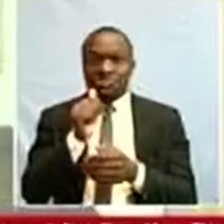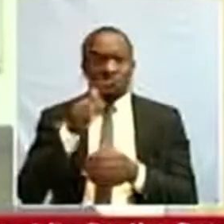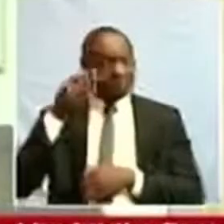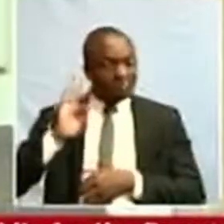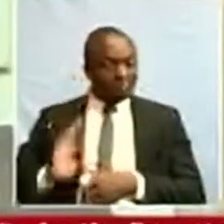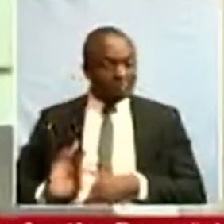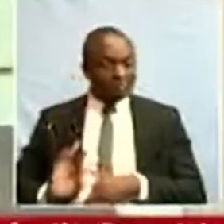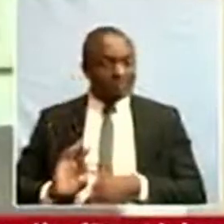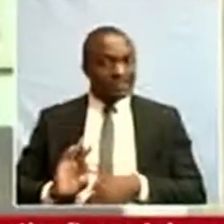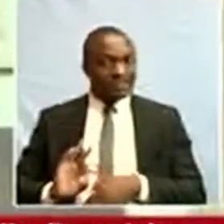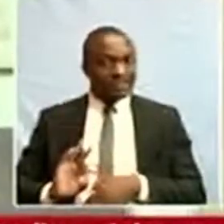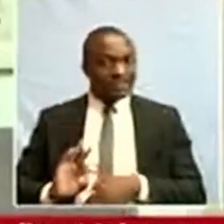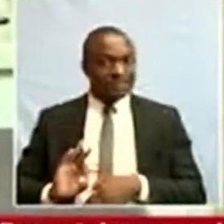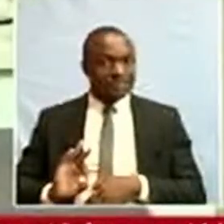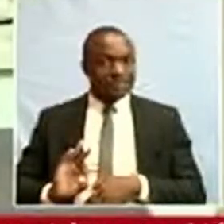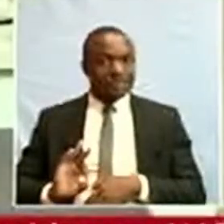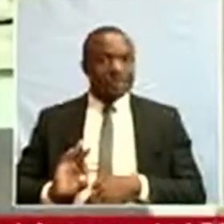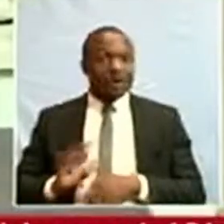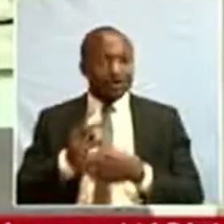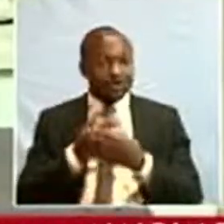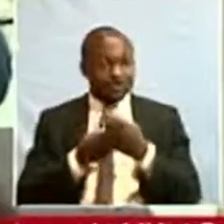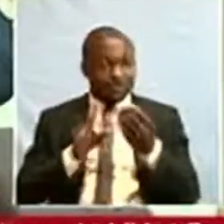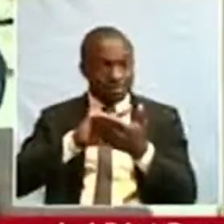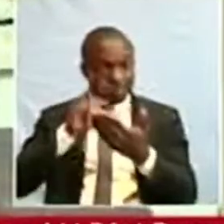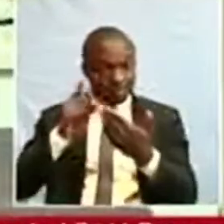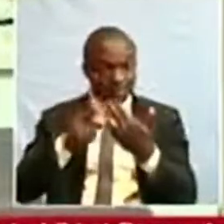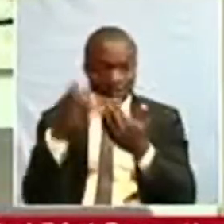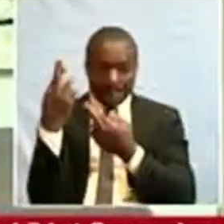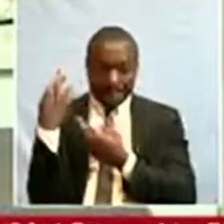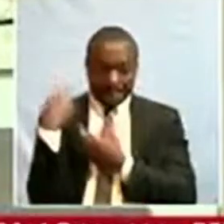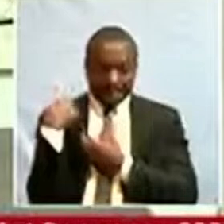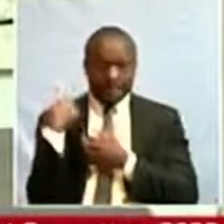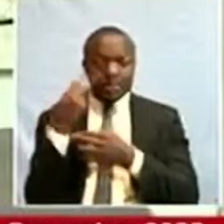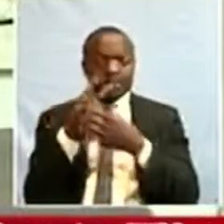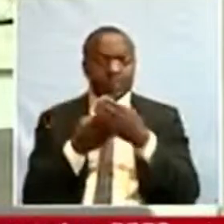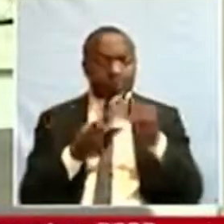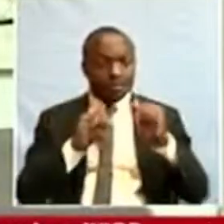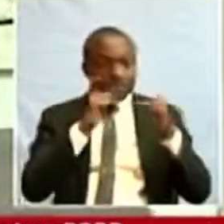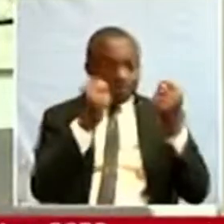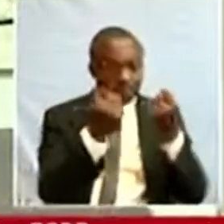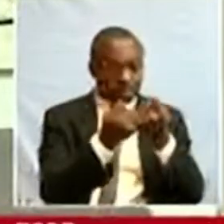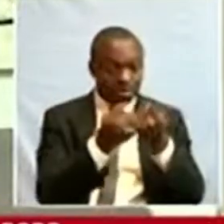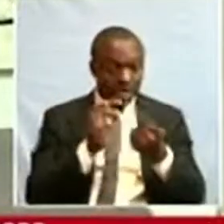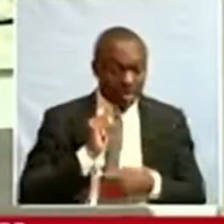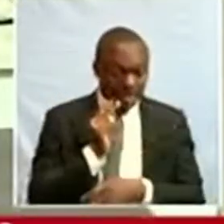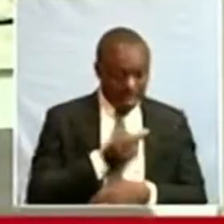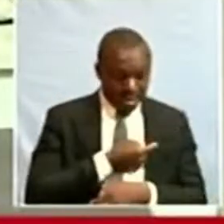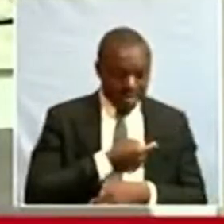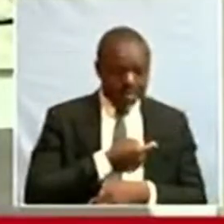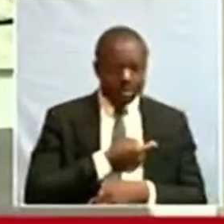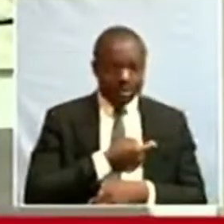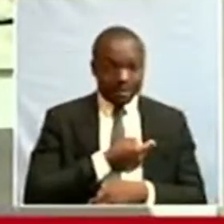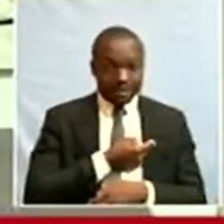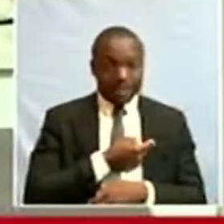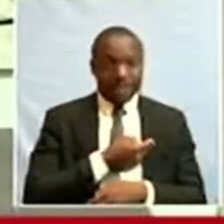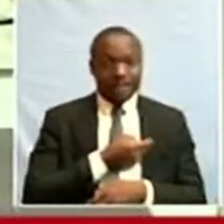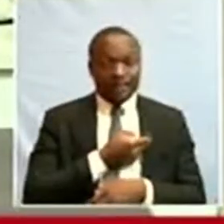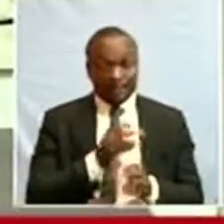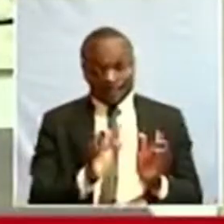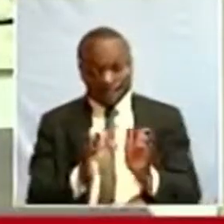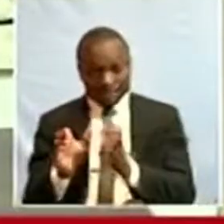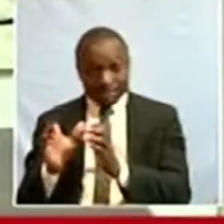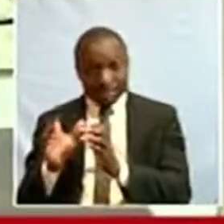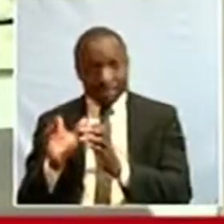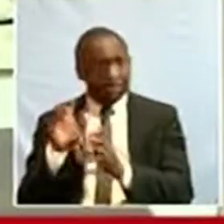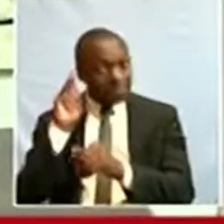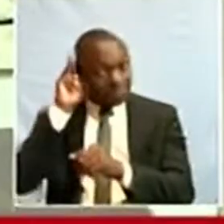programs. So therefore, the responsibility is for both teams, on our side and also on FISIP. When